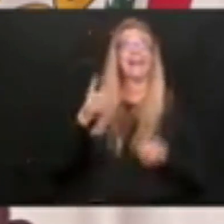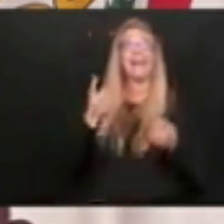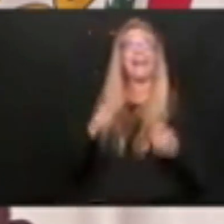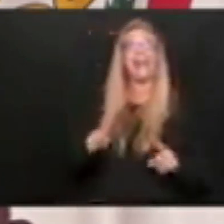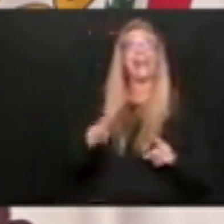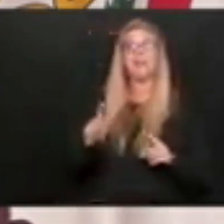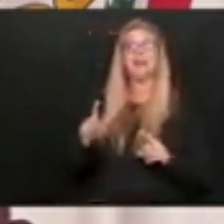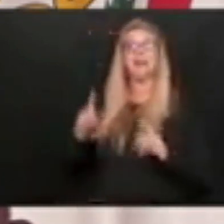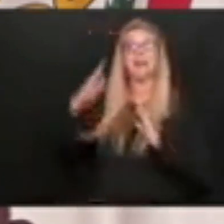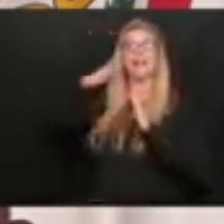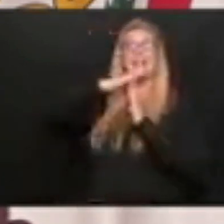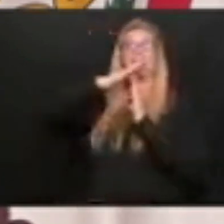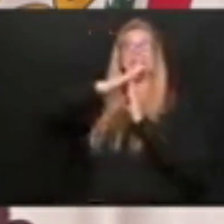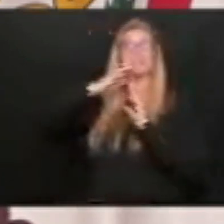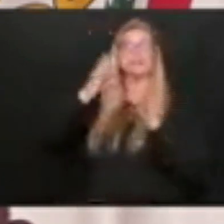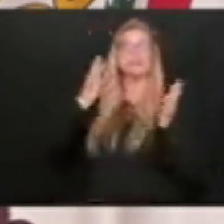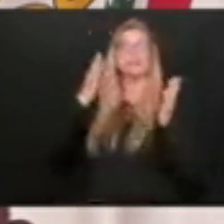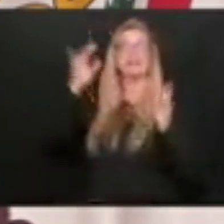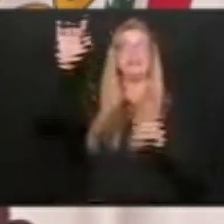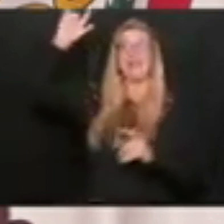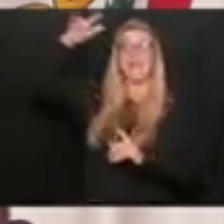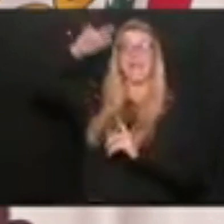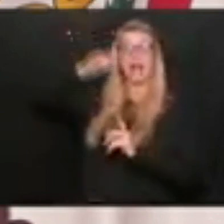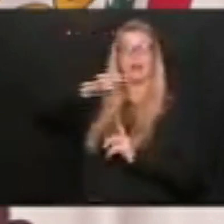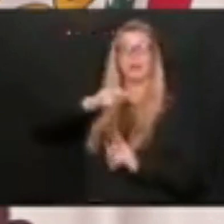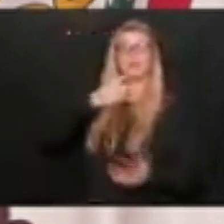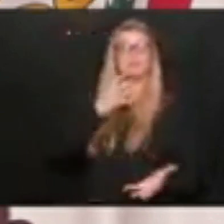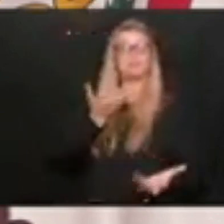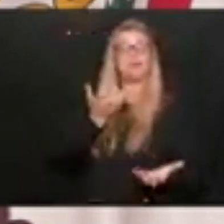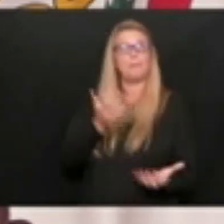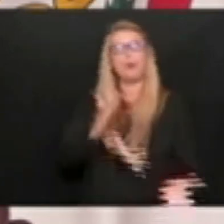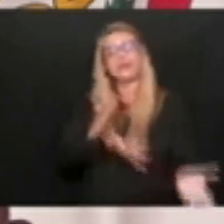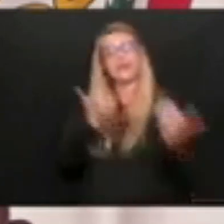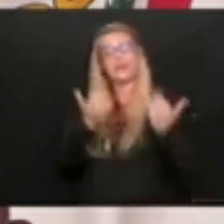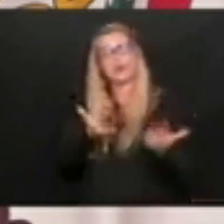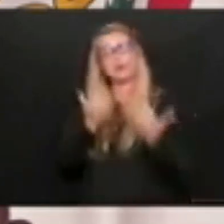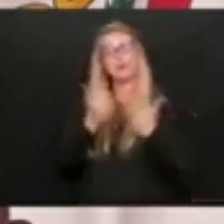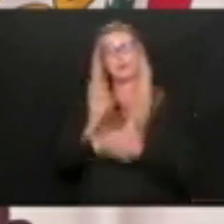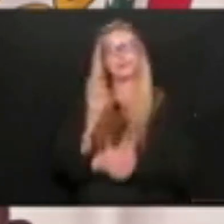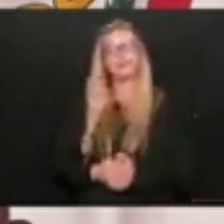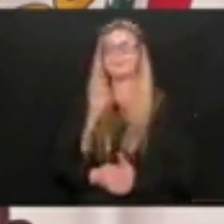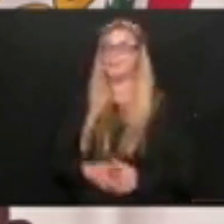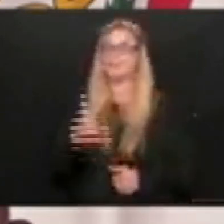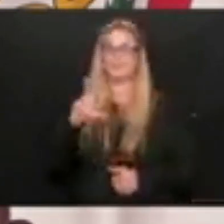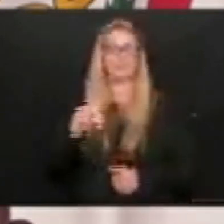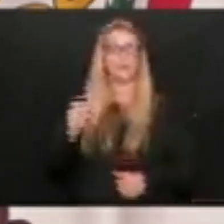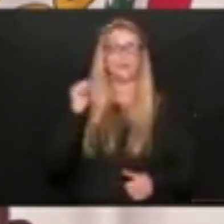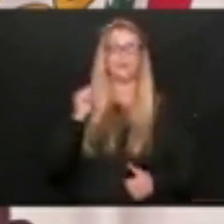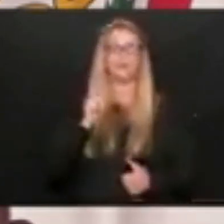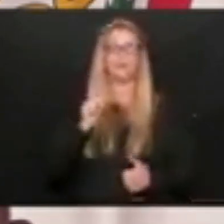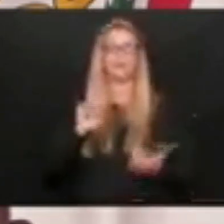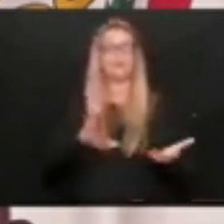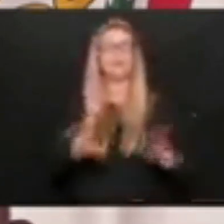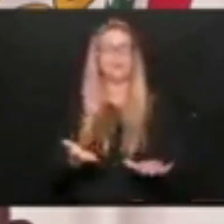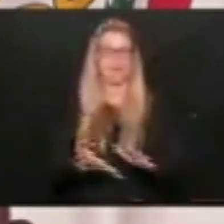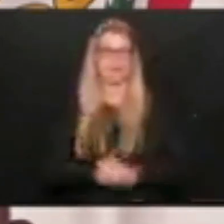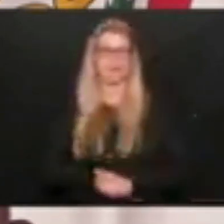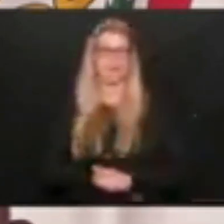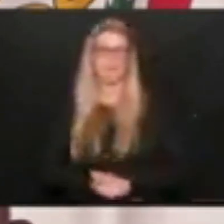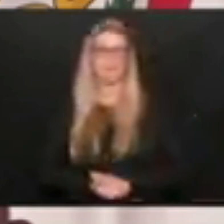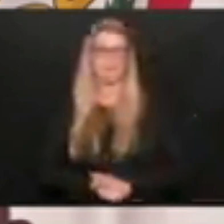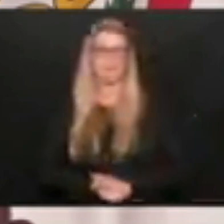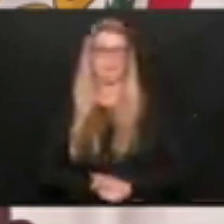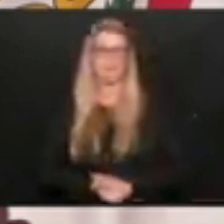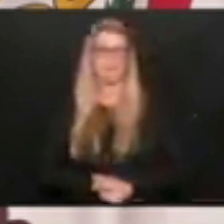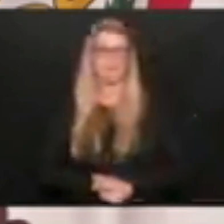the roof, and the helicopter was trying to land, screaming, "Jump on, jump on, jump on." And he never left, and he died.